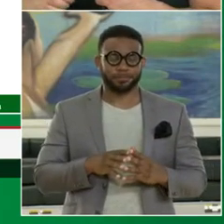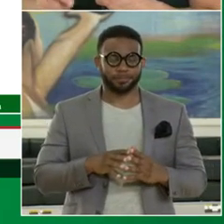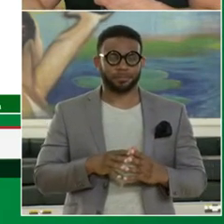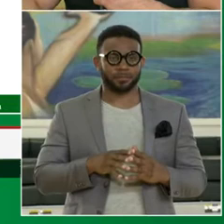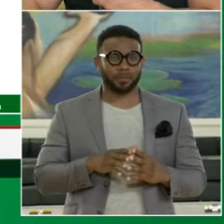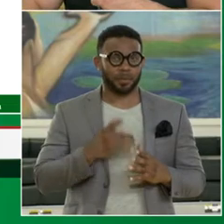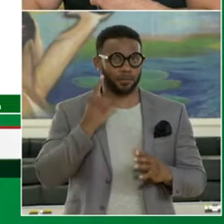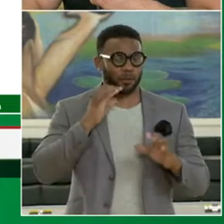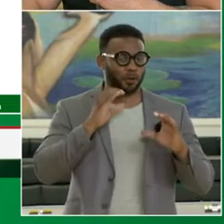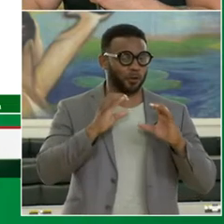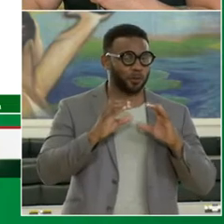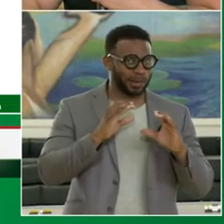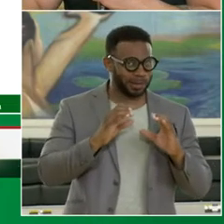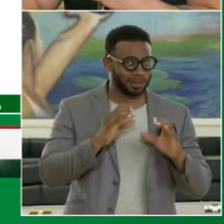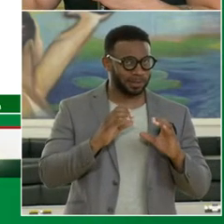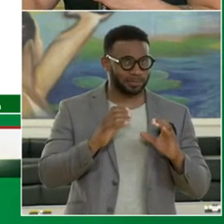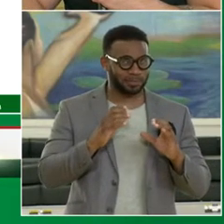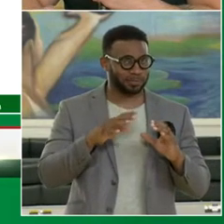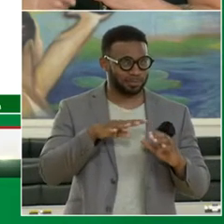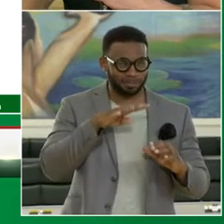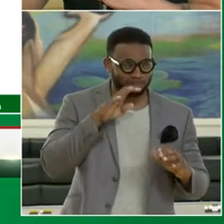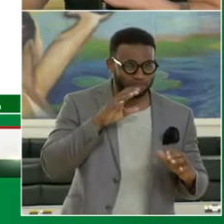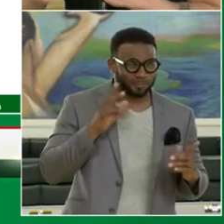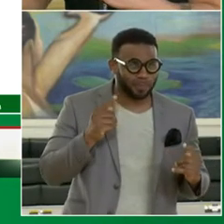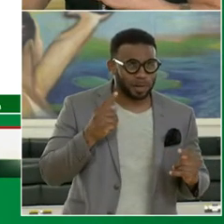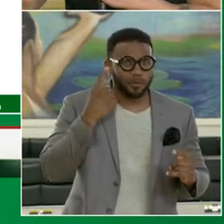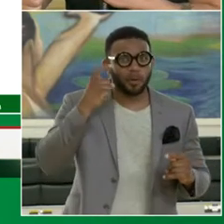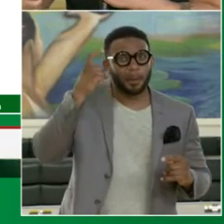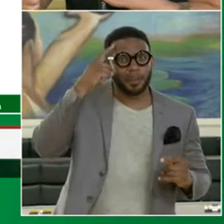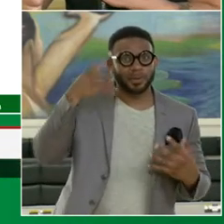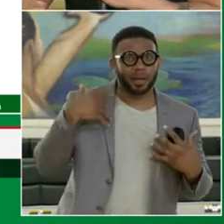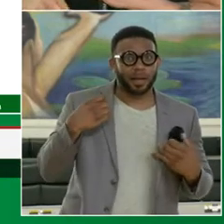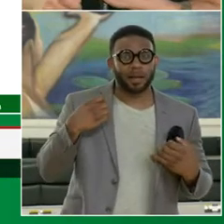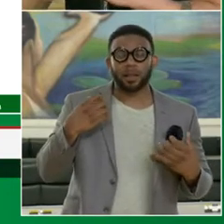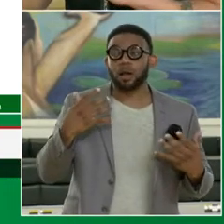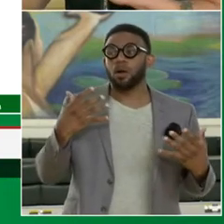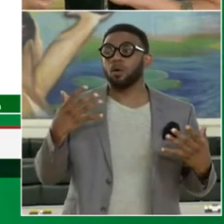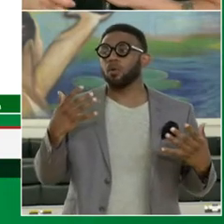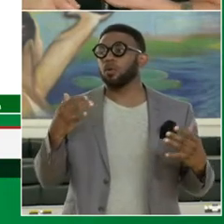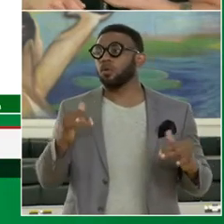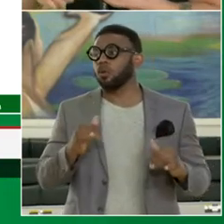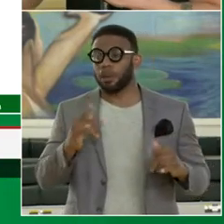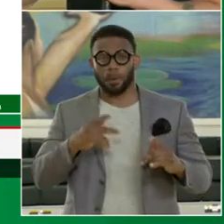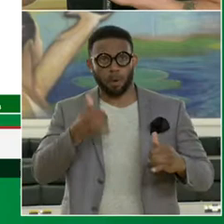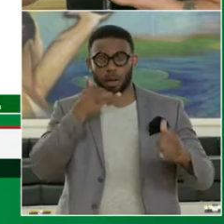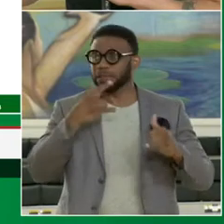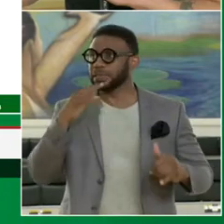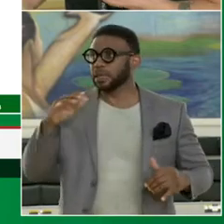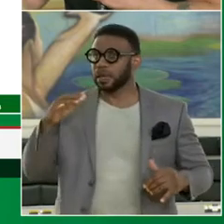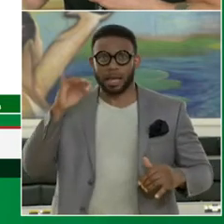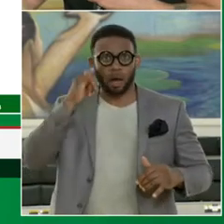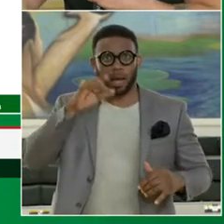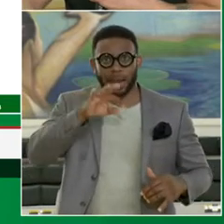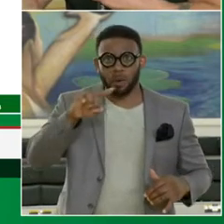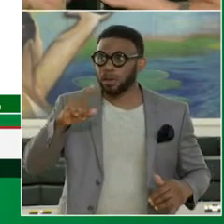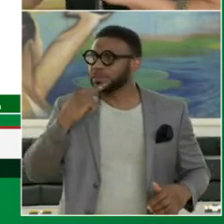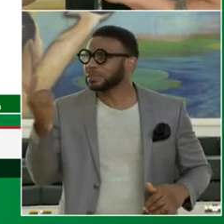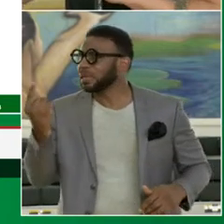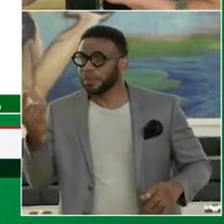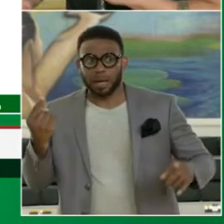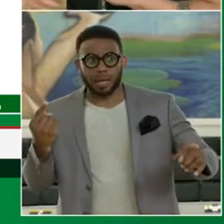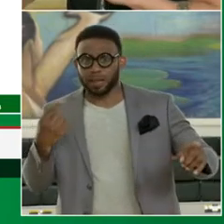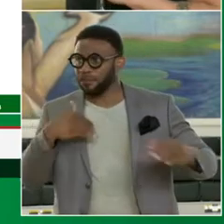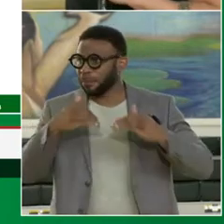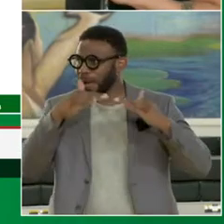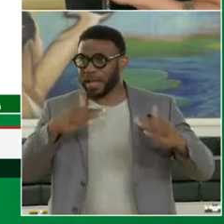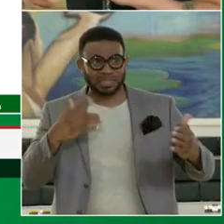Unified Communications for mental health calls. Folks will call in and say, there's somebody in front